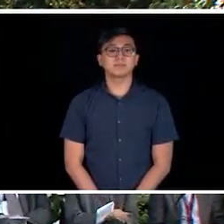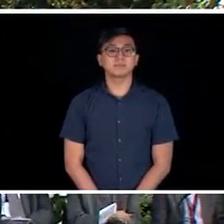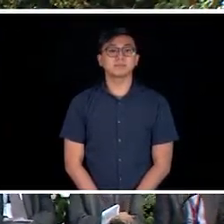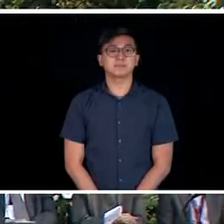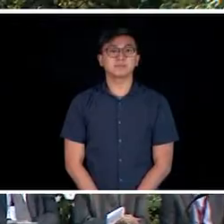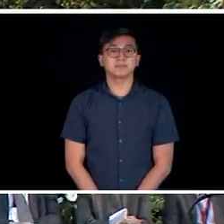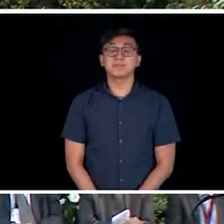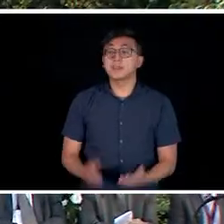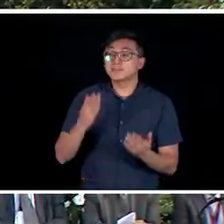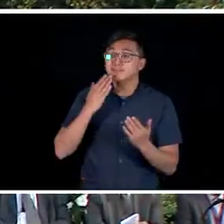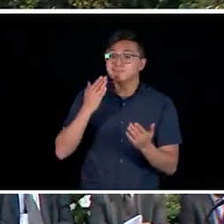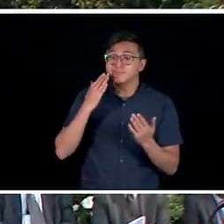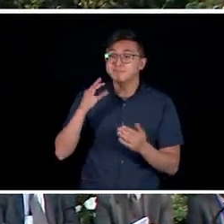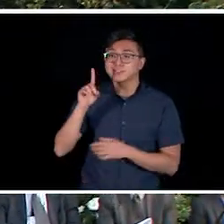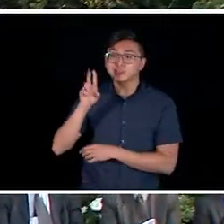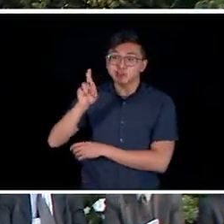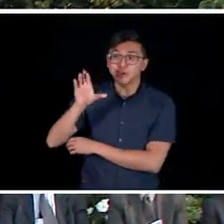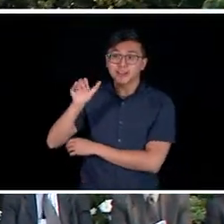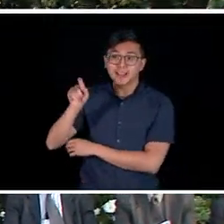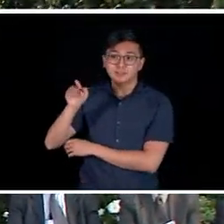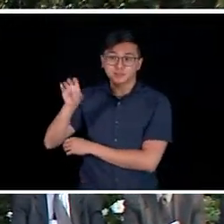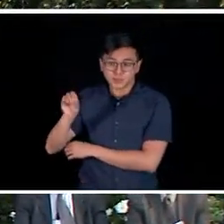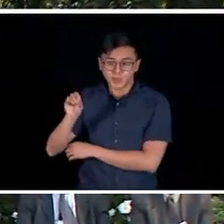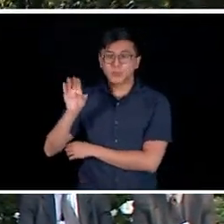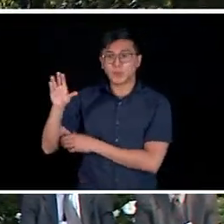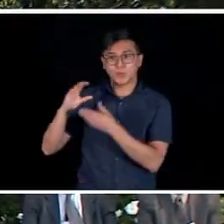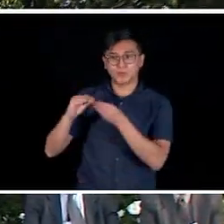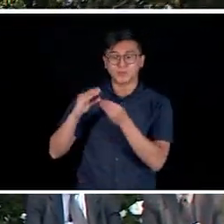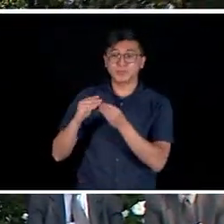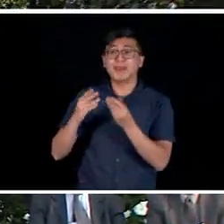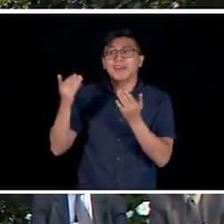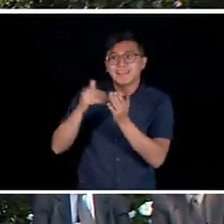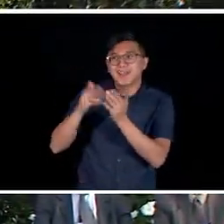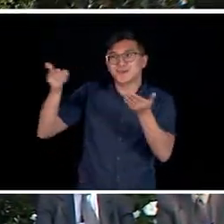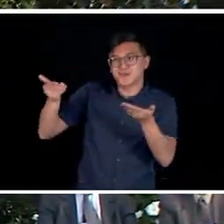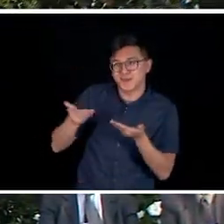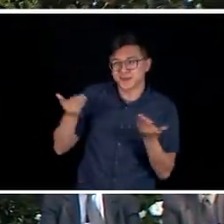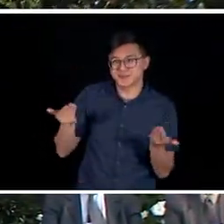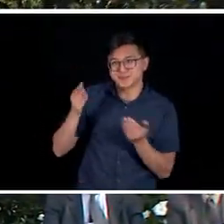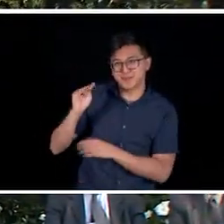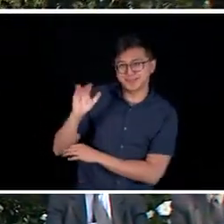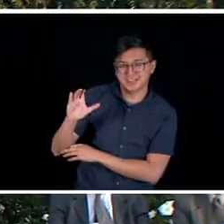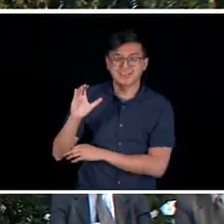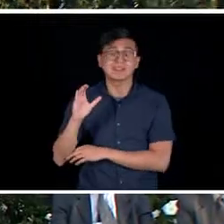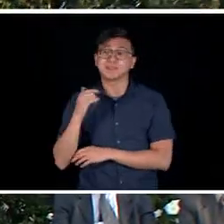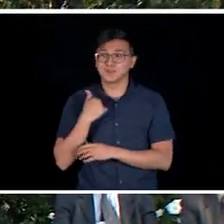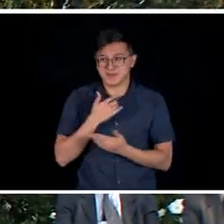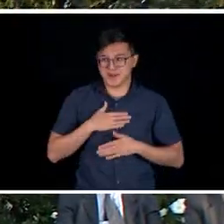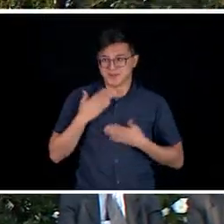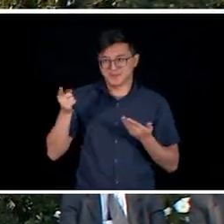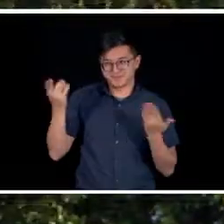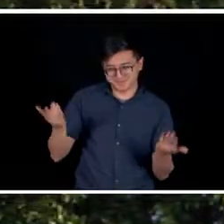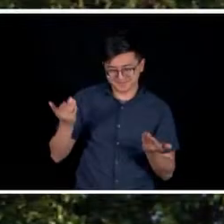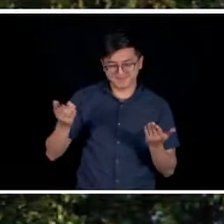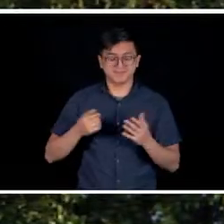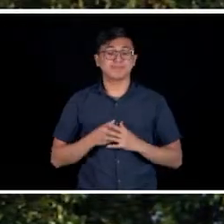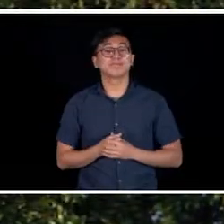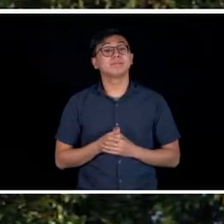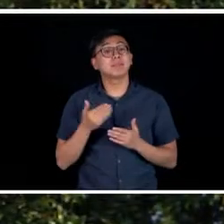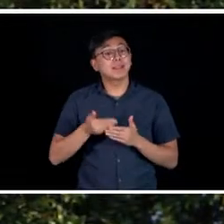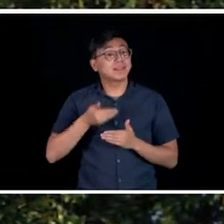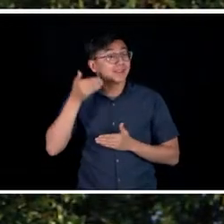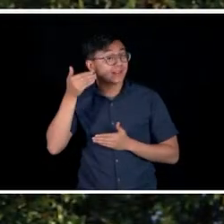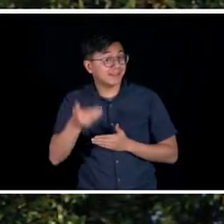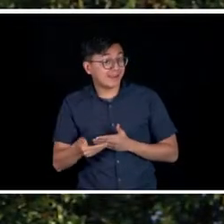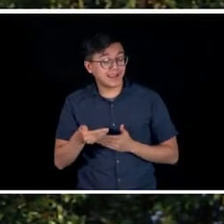Thank you, Dr. Castro, for your remarks, and again, welcome to Mount San Antonio College. We are happy to have you. Next, let